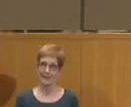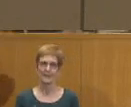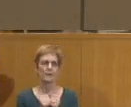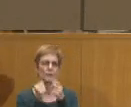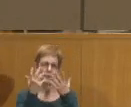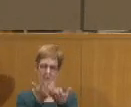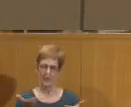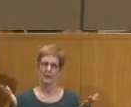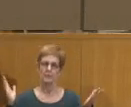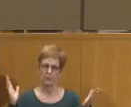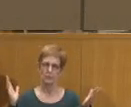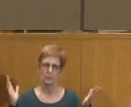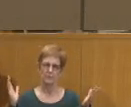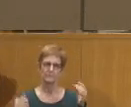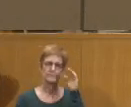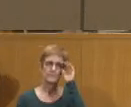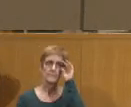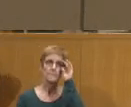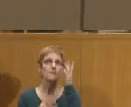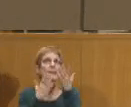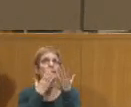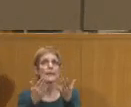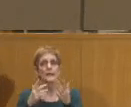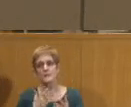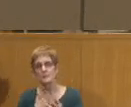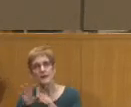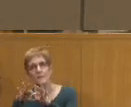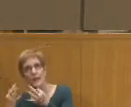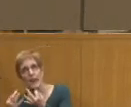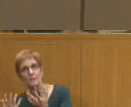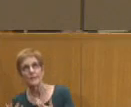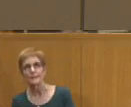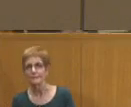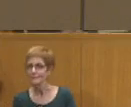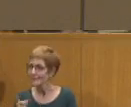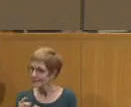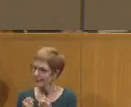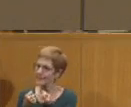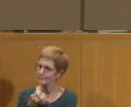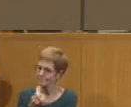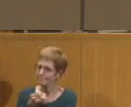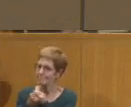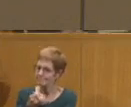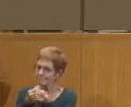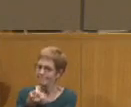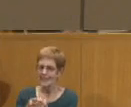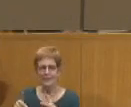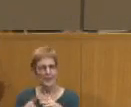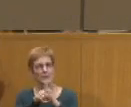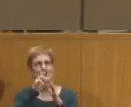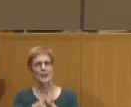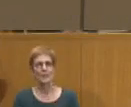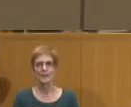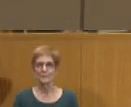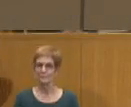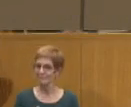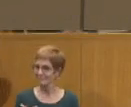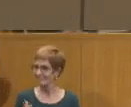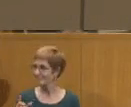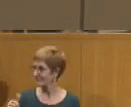advice from our community and the cities in our region on this most important strategic issue.